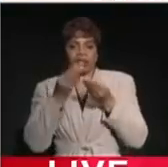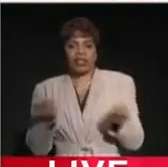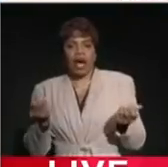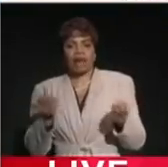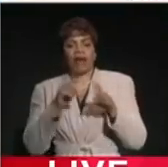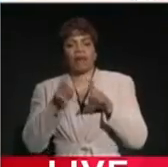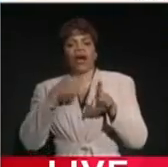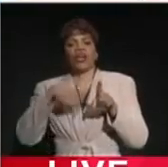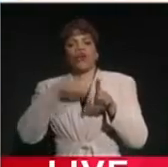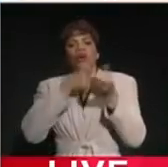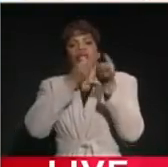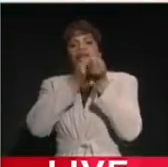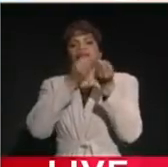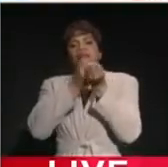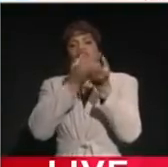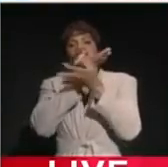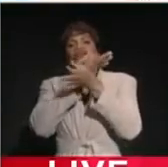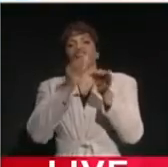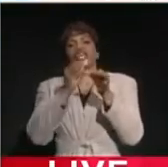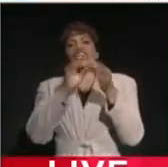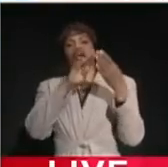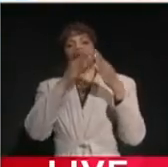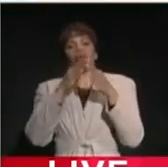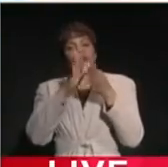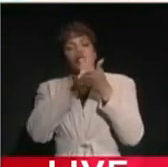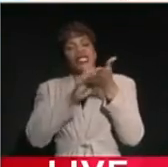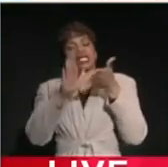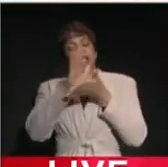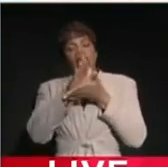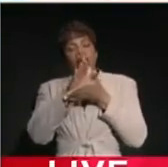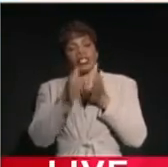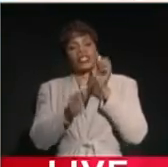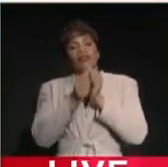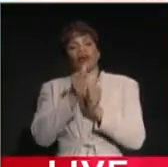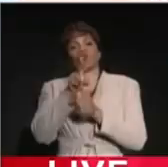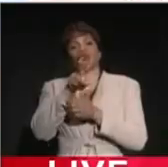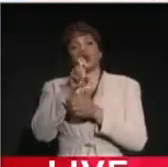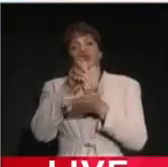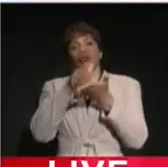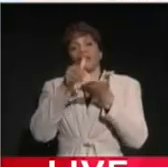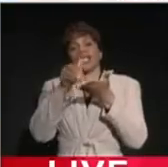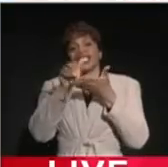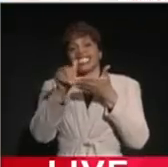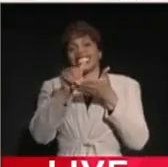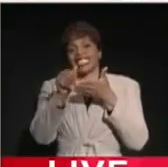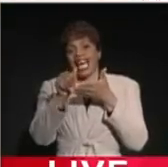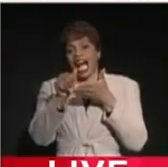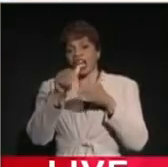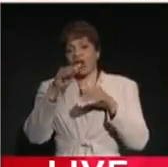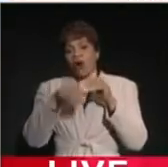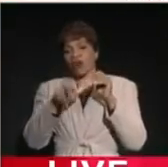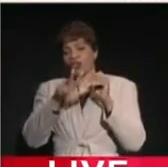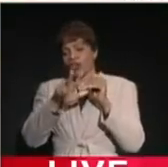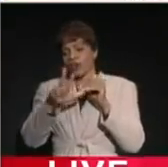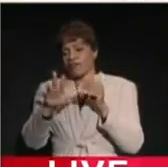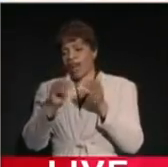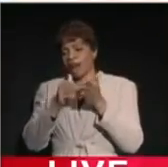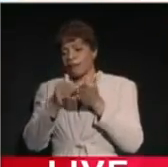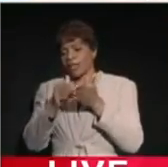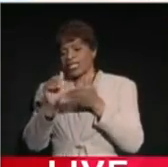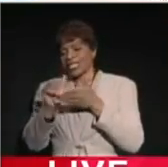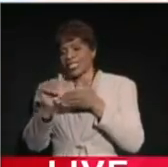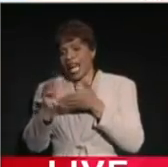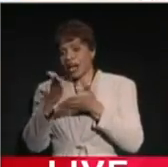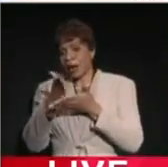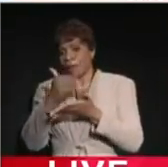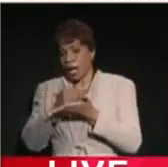free community college. At most, it's a $200 million ticket on a $35 billion budget. There's a study that came out this summer